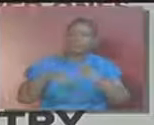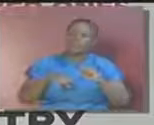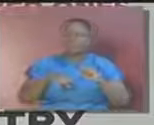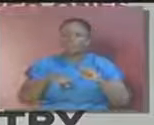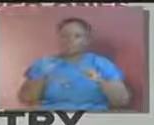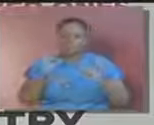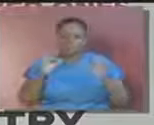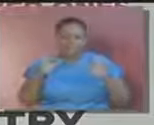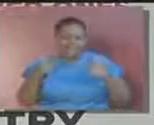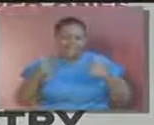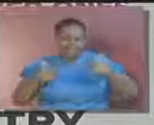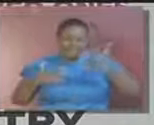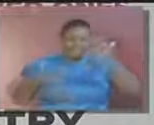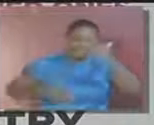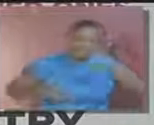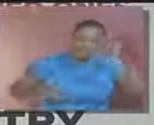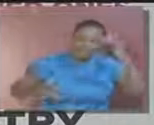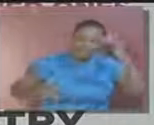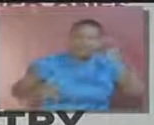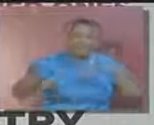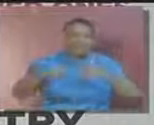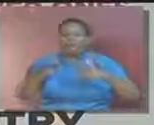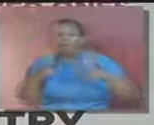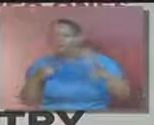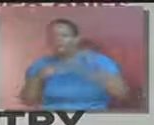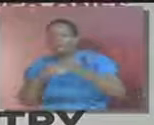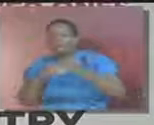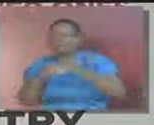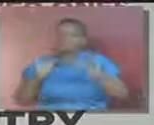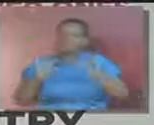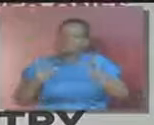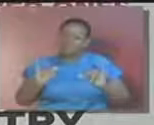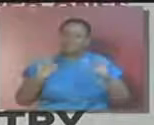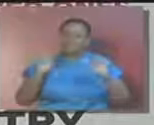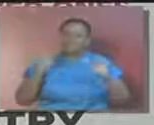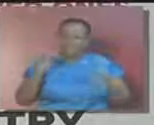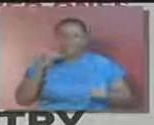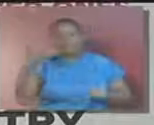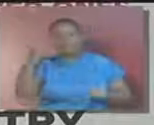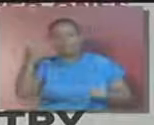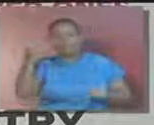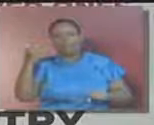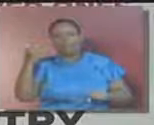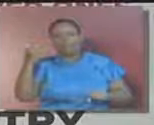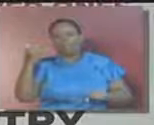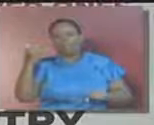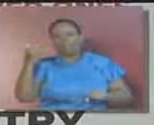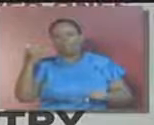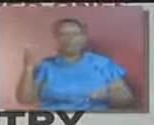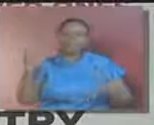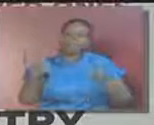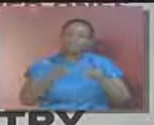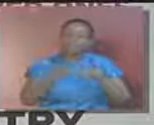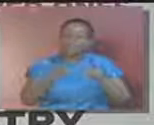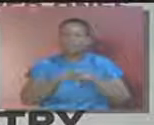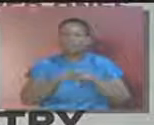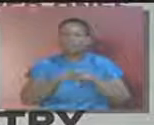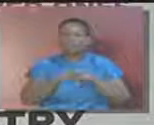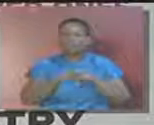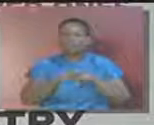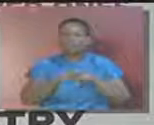the public domain from later today. We are also tackling, with the approval of the Chief Medical